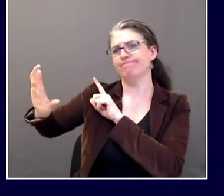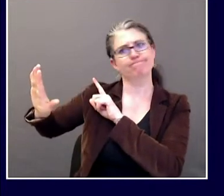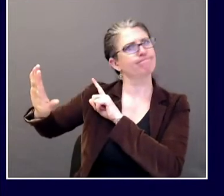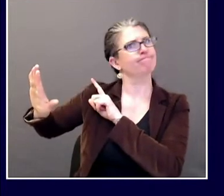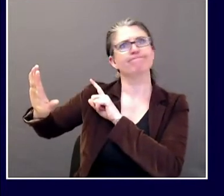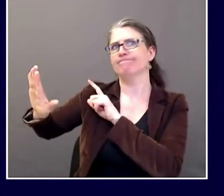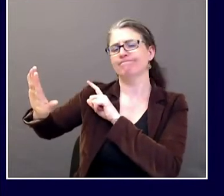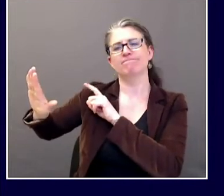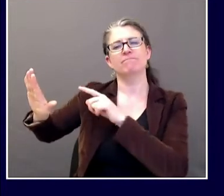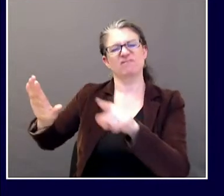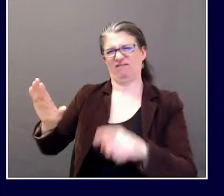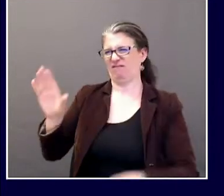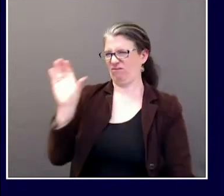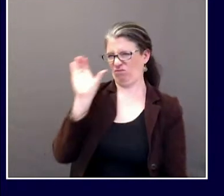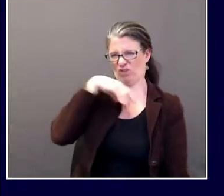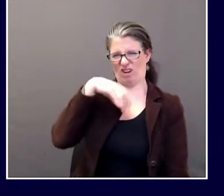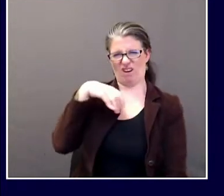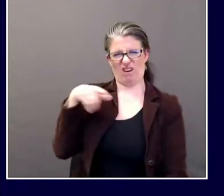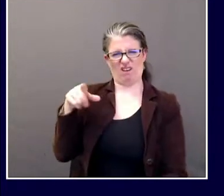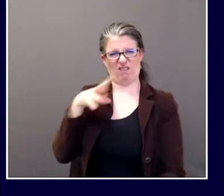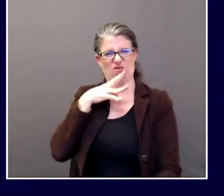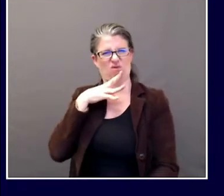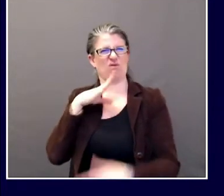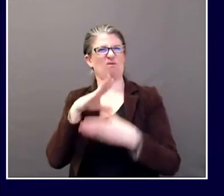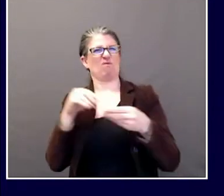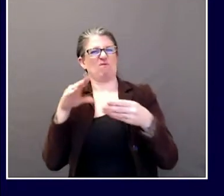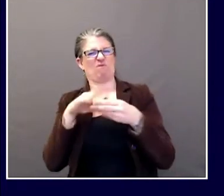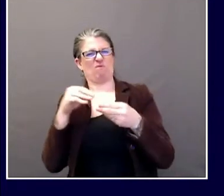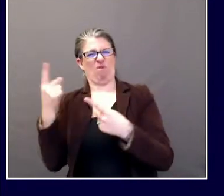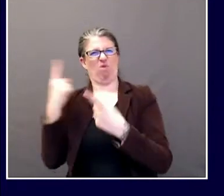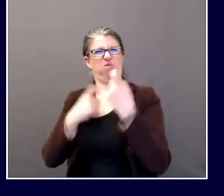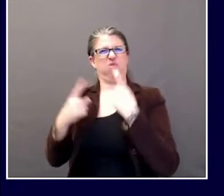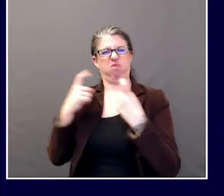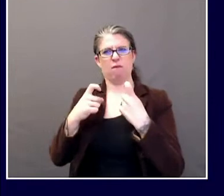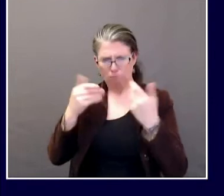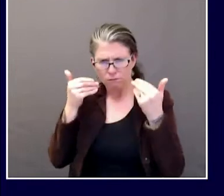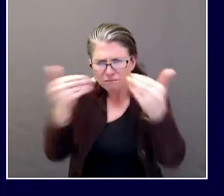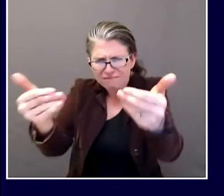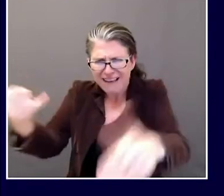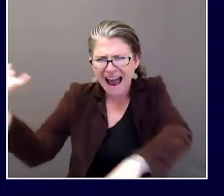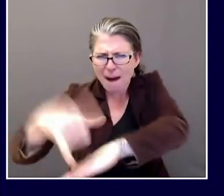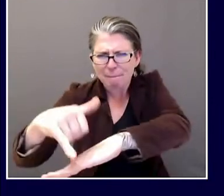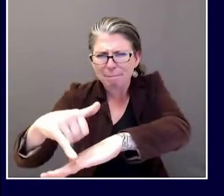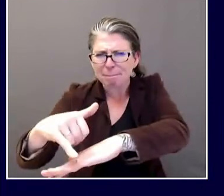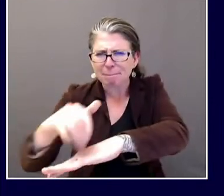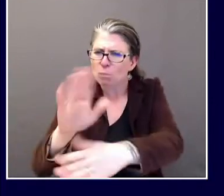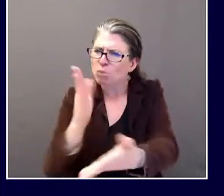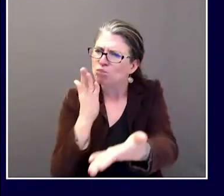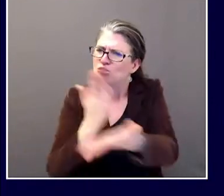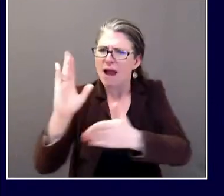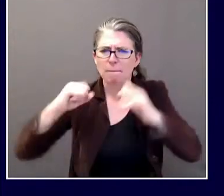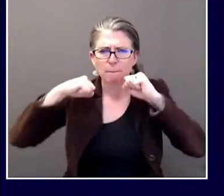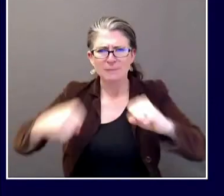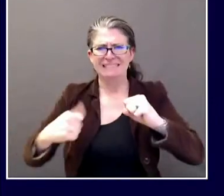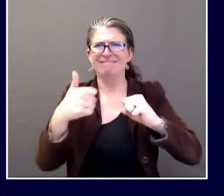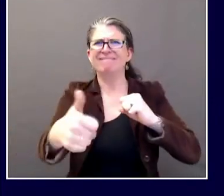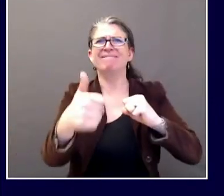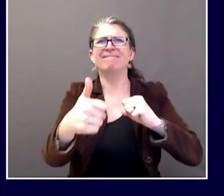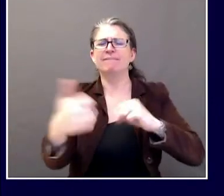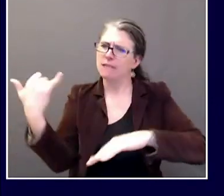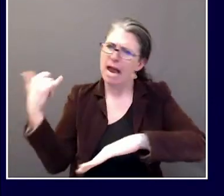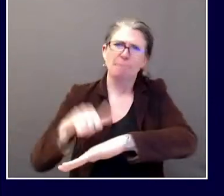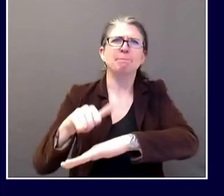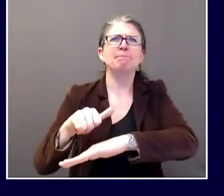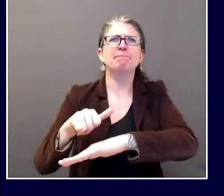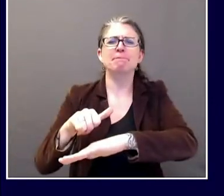number from somebody who is claiming to know things about you, whether they are a contact tracer or whether they are calling to tell you that